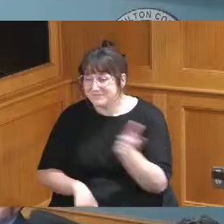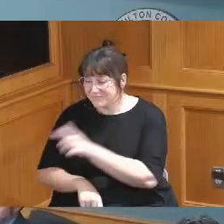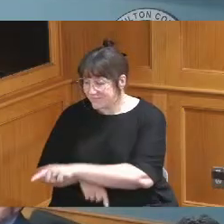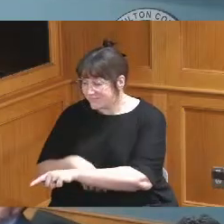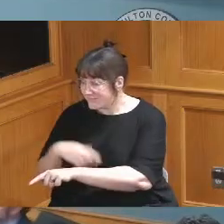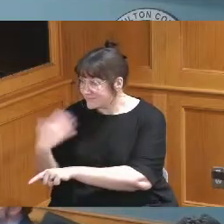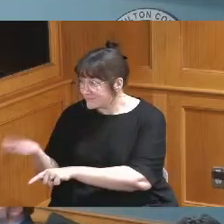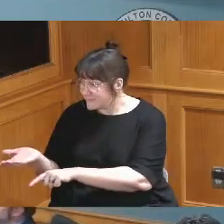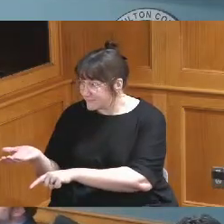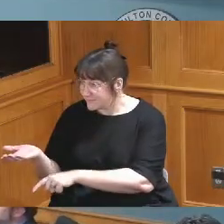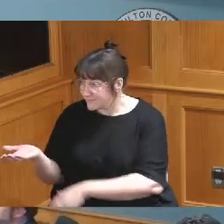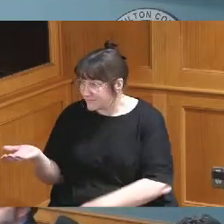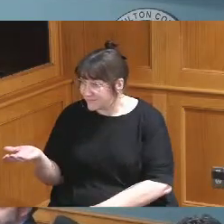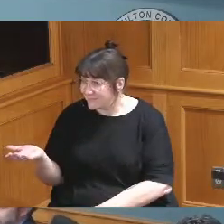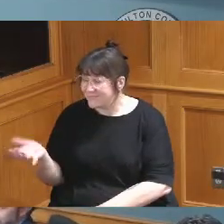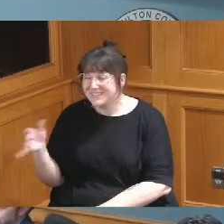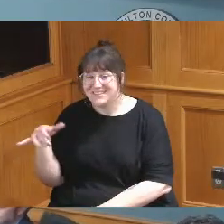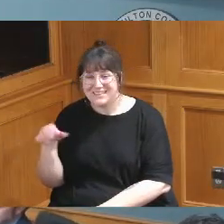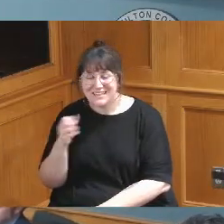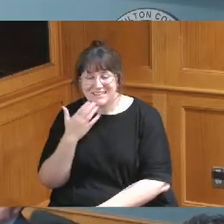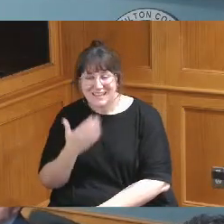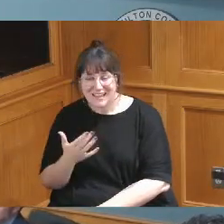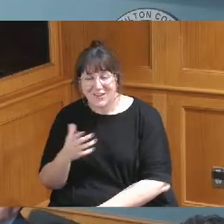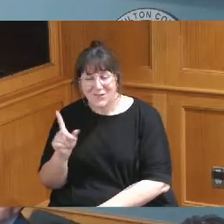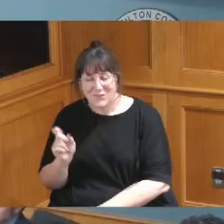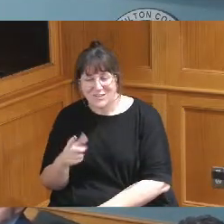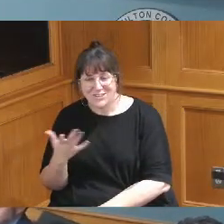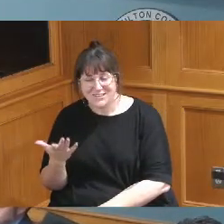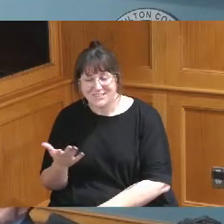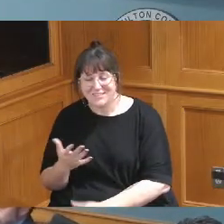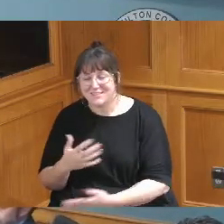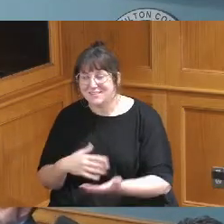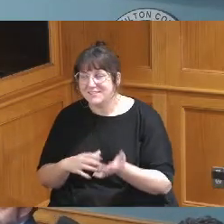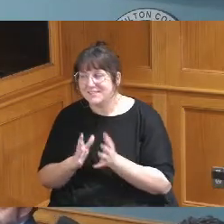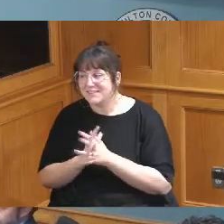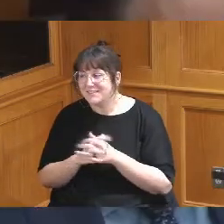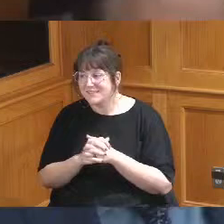Reese? Yes, thank you. I have some questions.